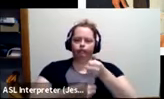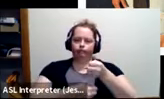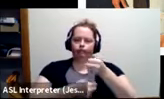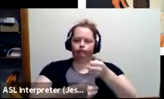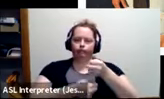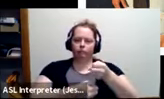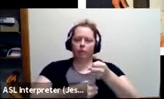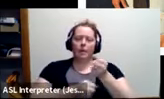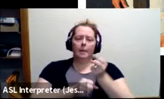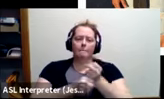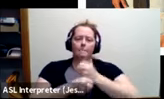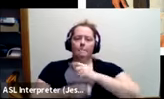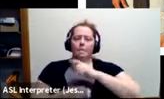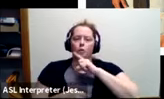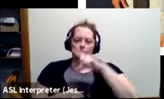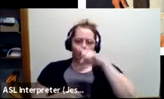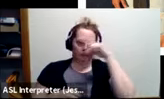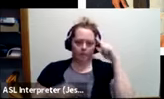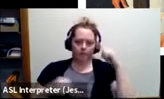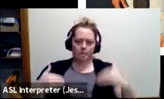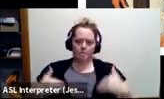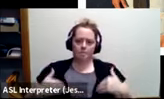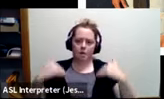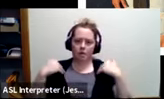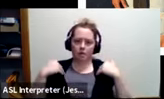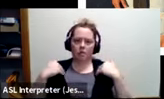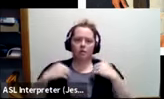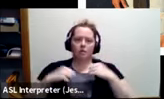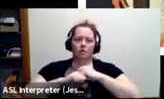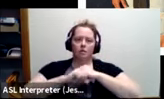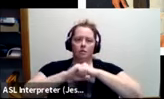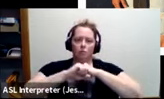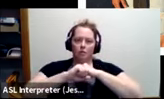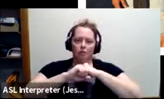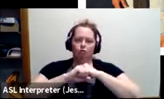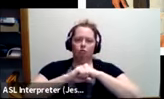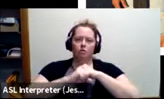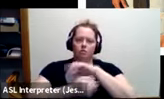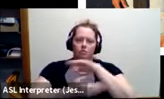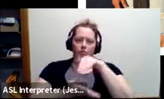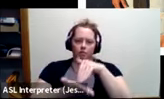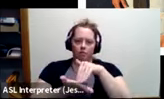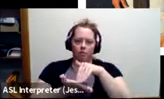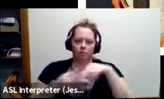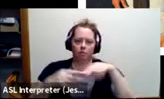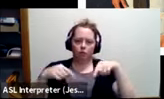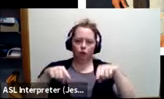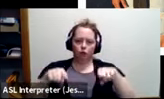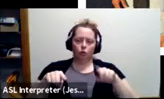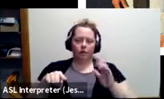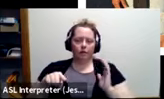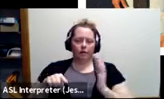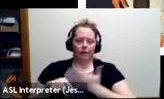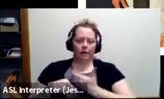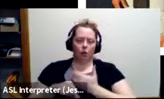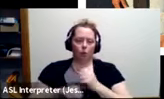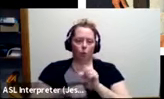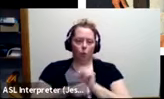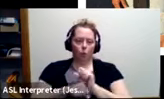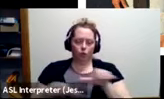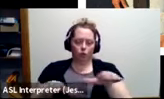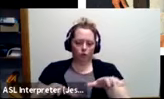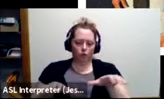bodies are protected and centered during this work. And I want to make